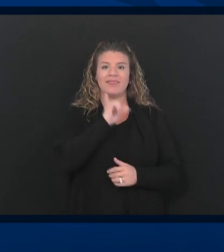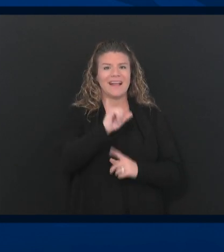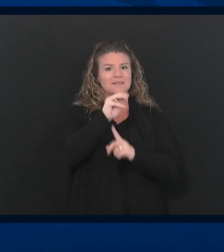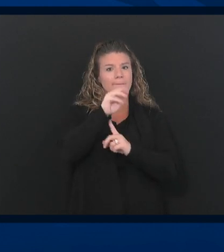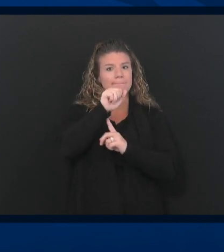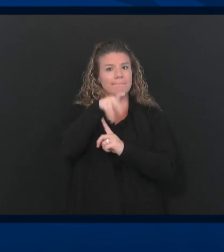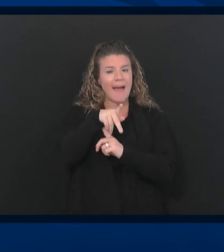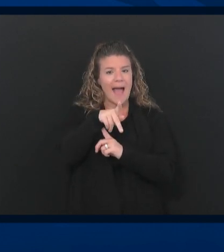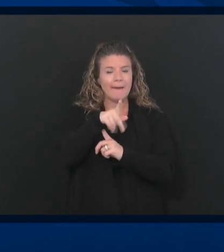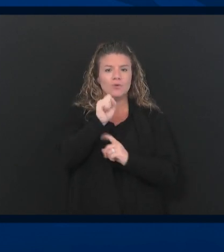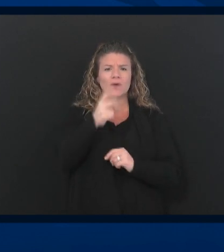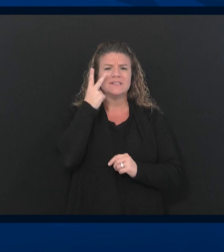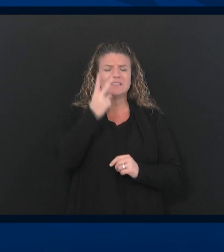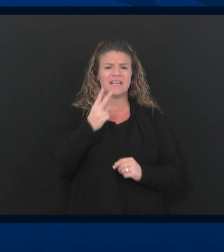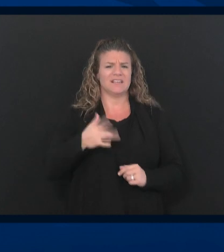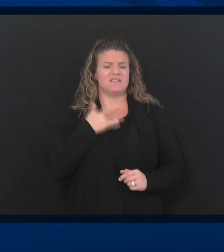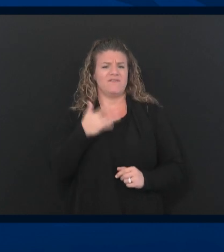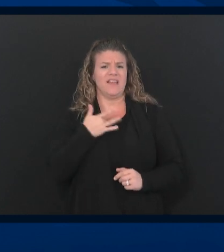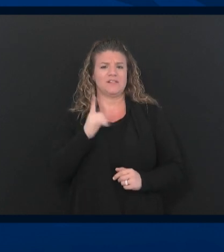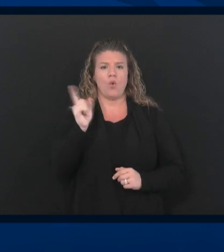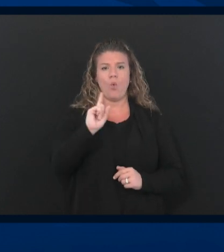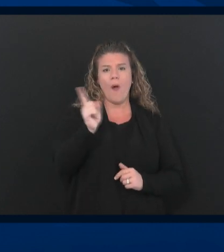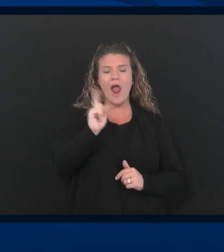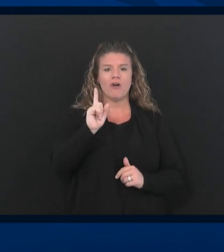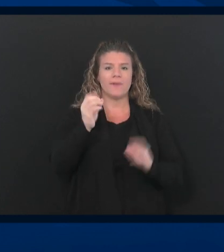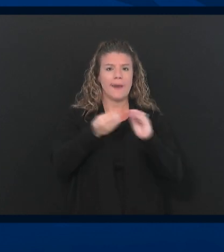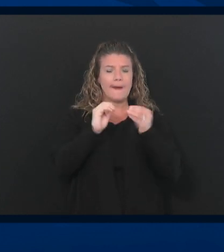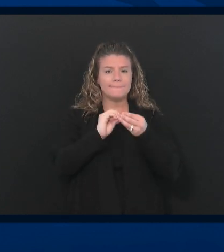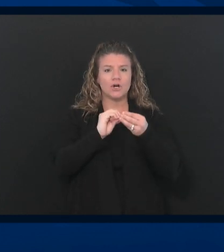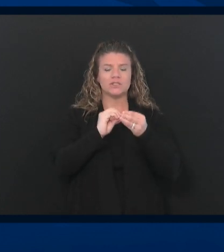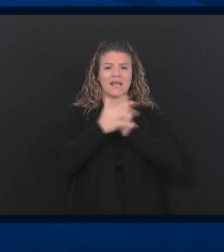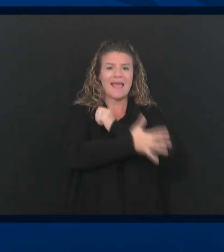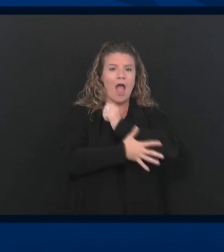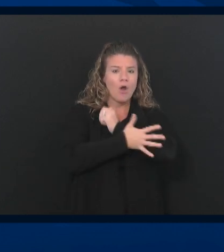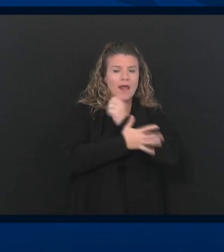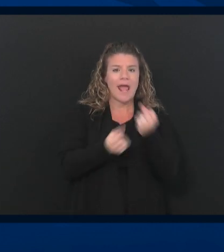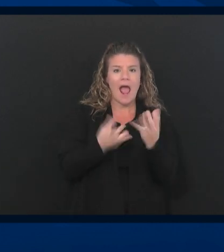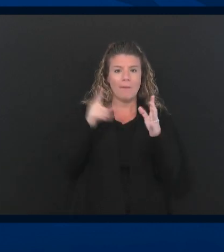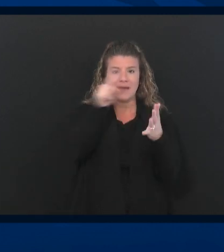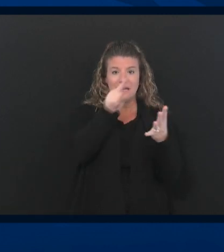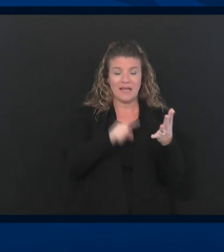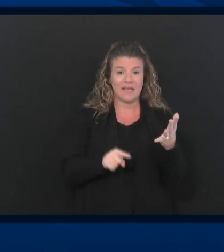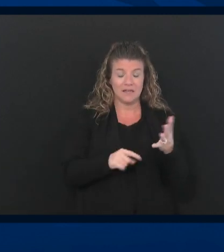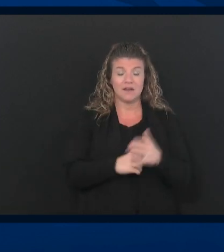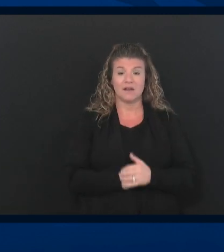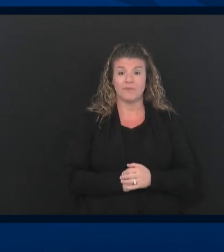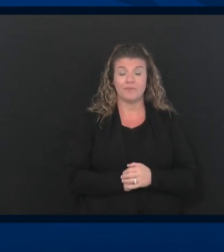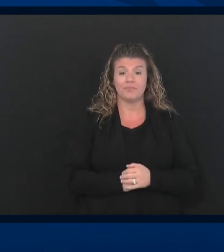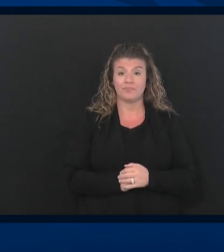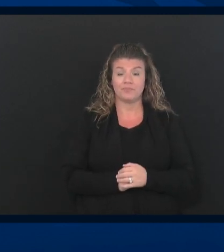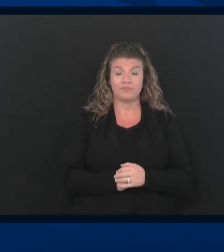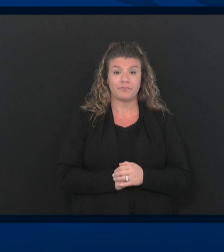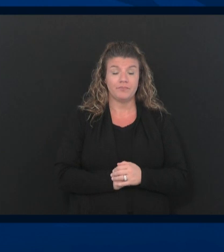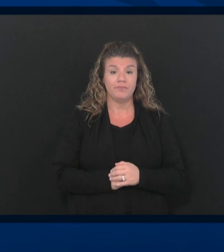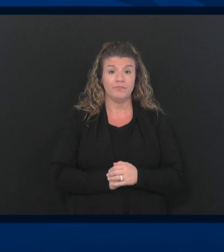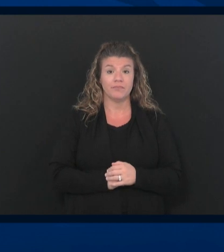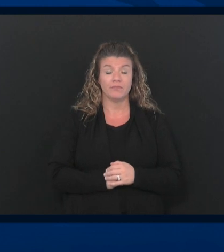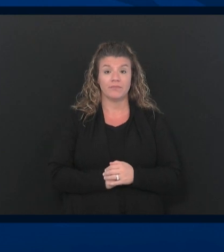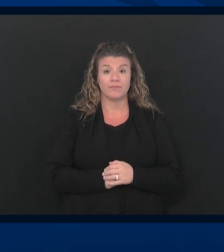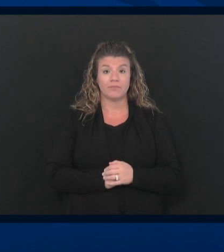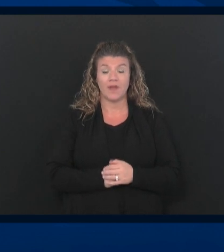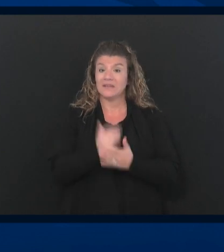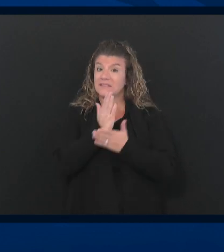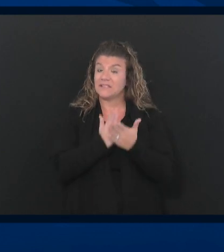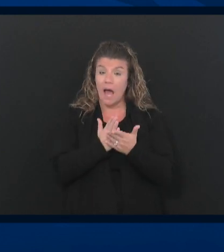you the sense of where numbers are and by county. Some of those may be related to outbreaks in